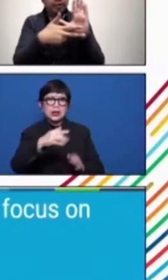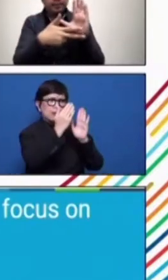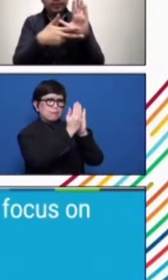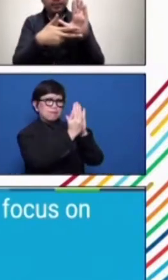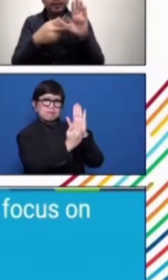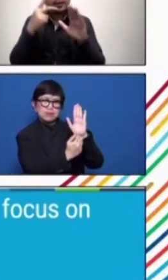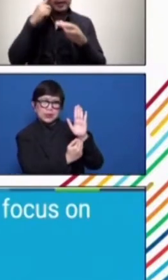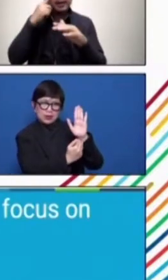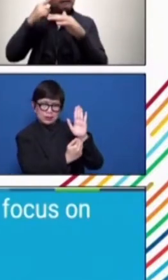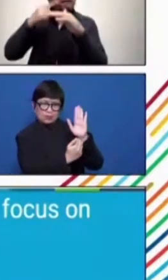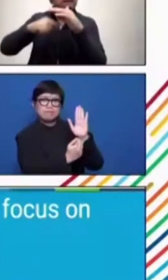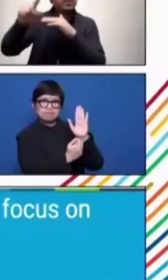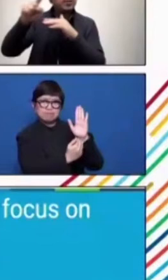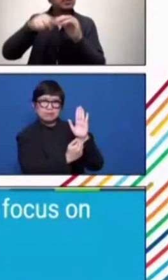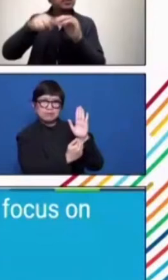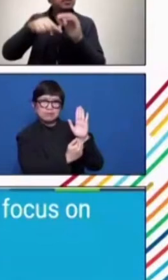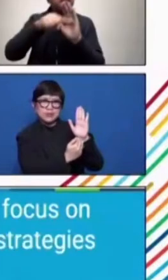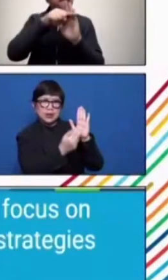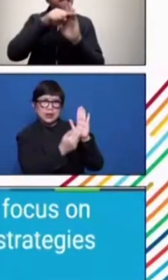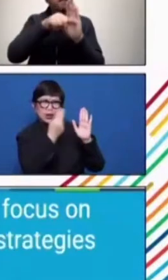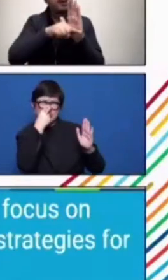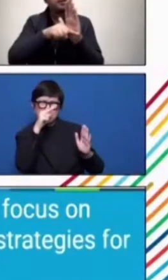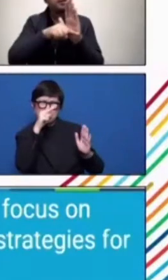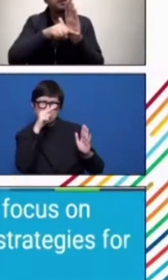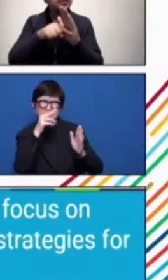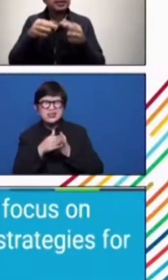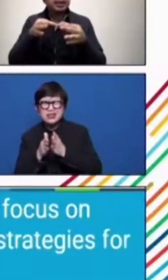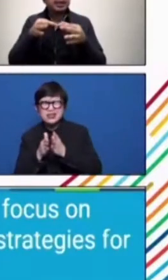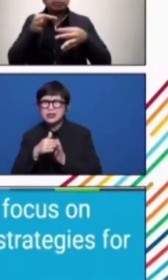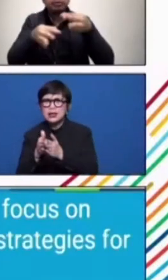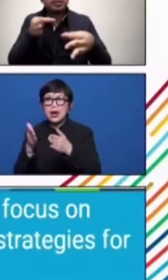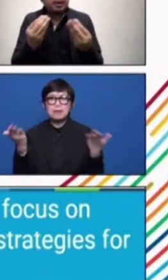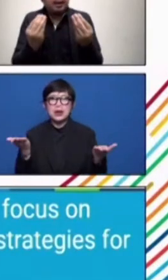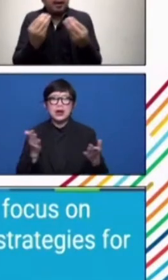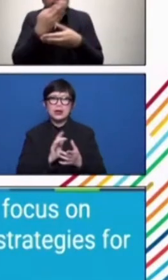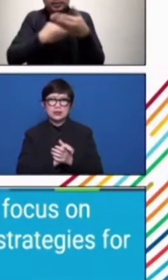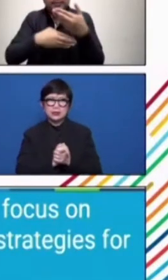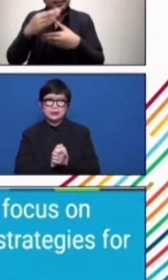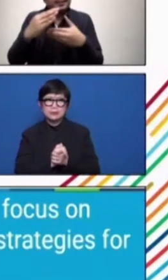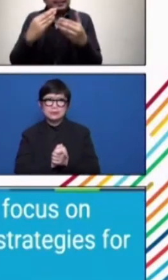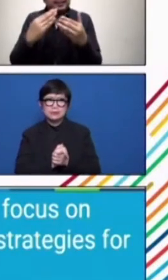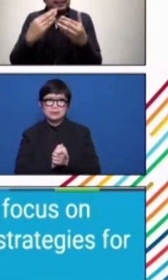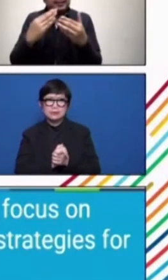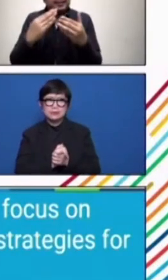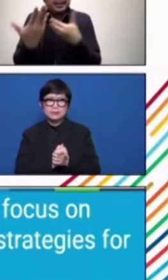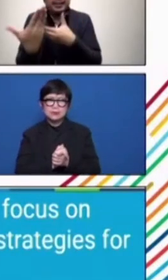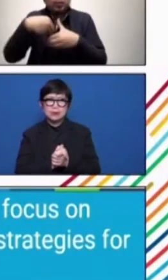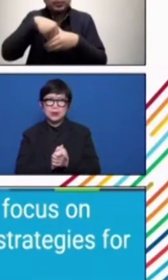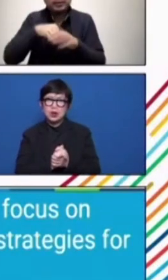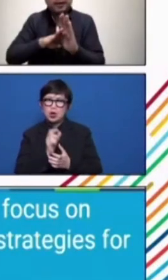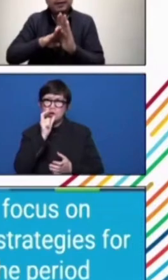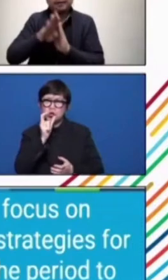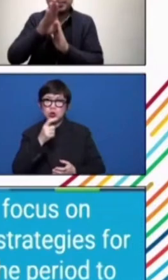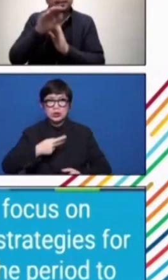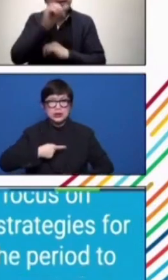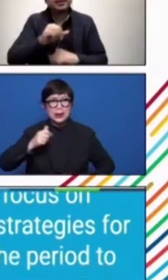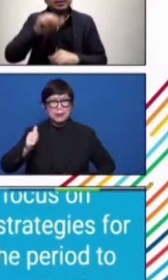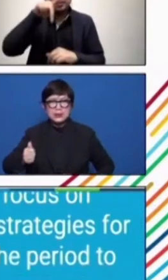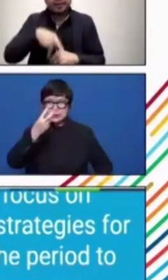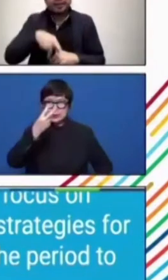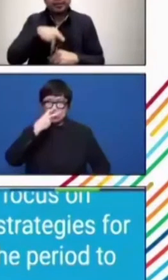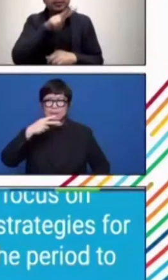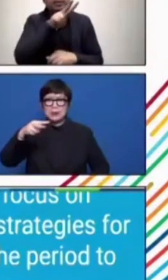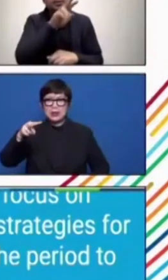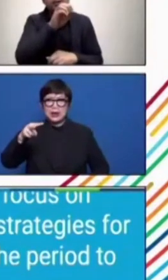policies and strategies for disability inclusive development in Asia and the Pacific during the period to 2030 focusing on